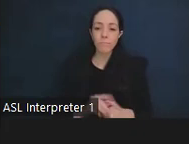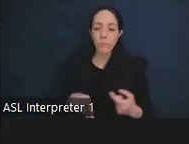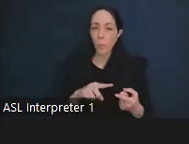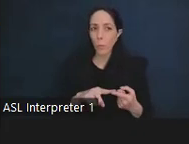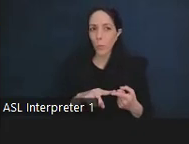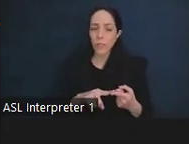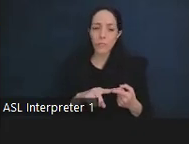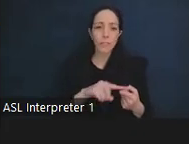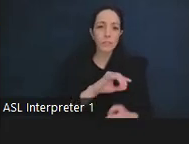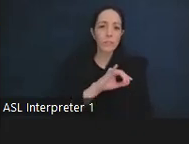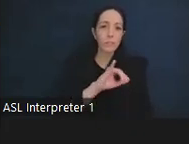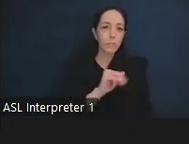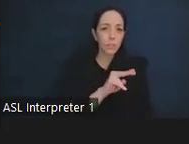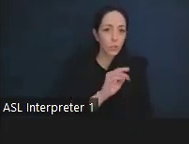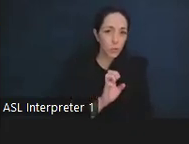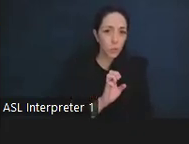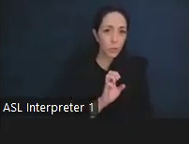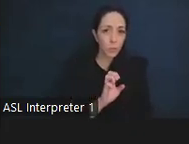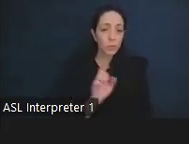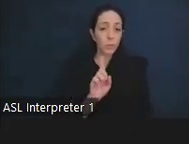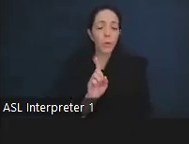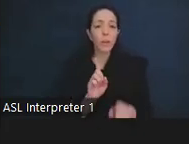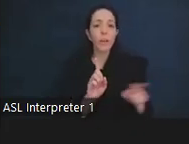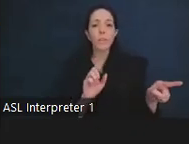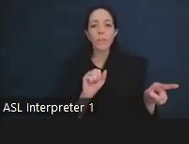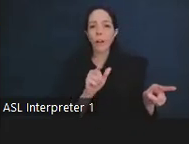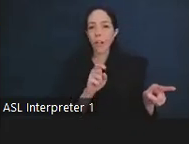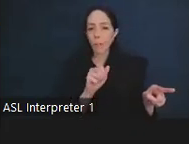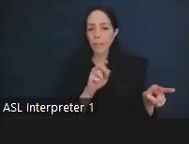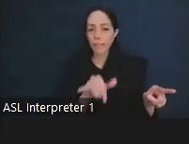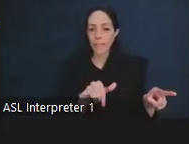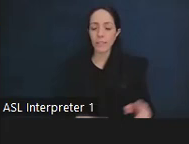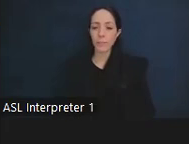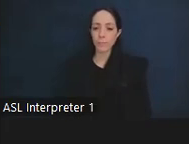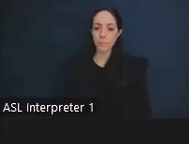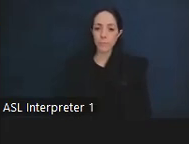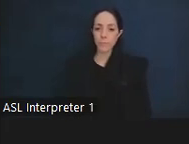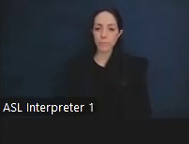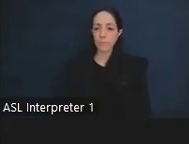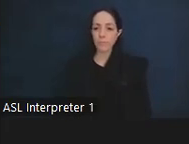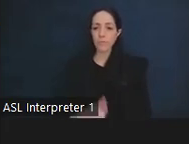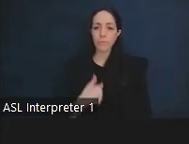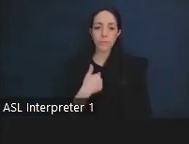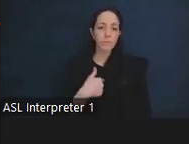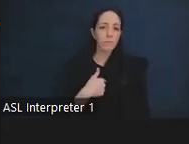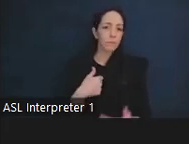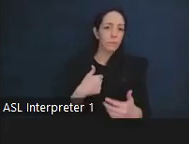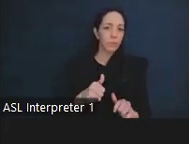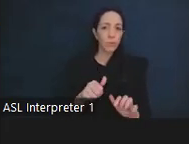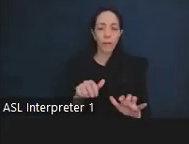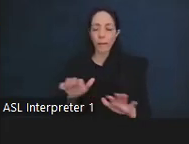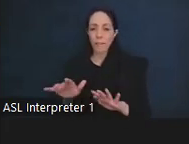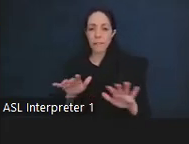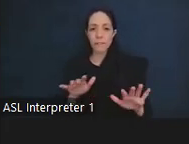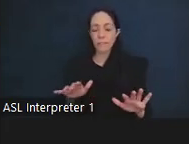June in Albany. So we're trying to get to different places around